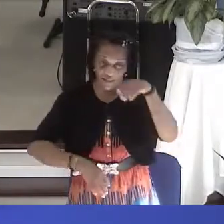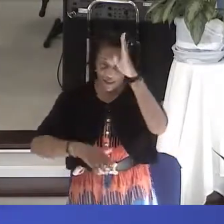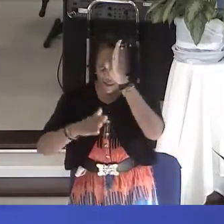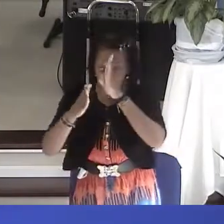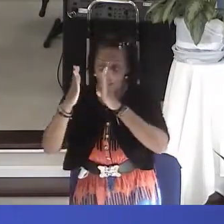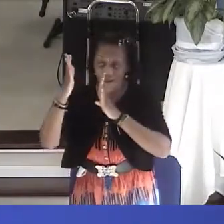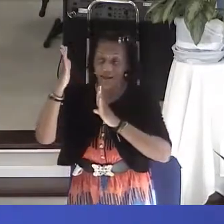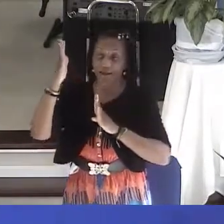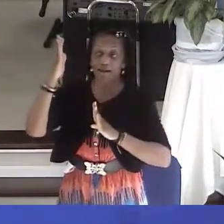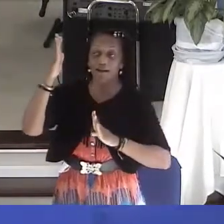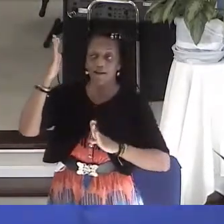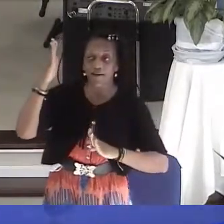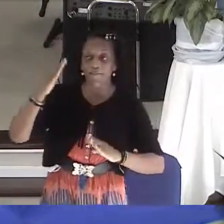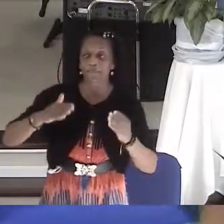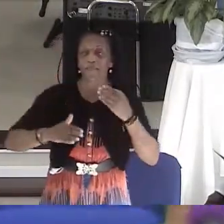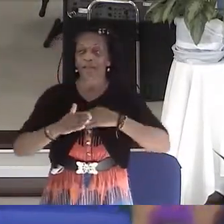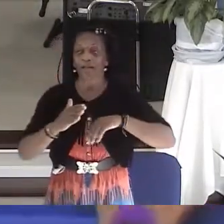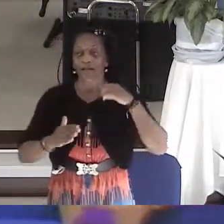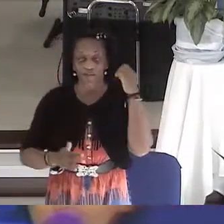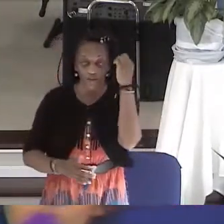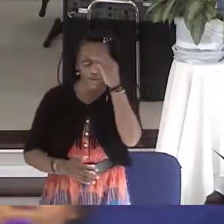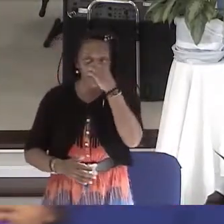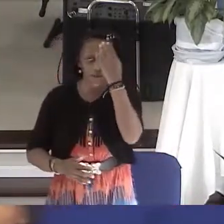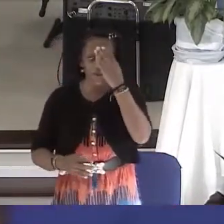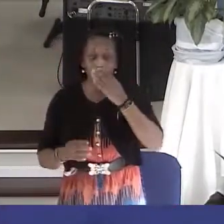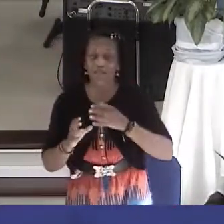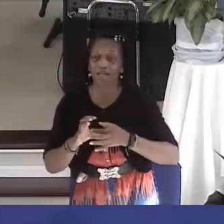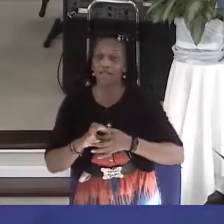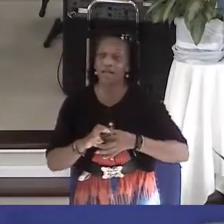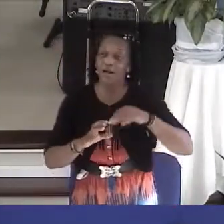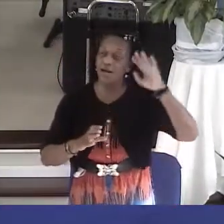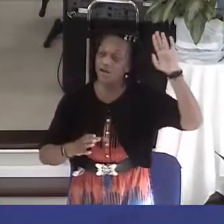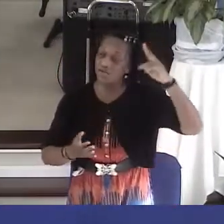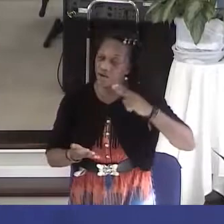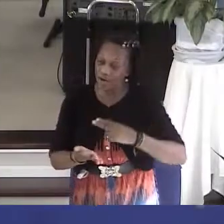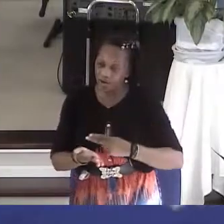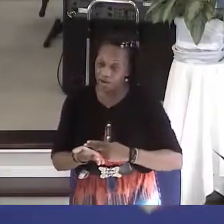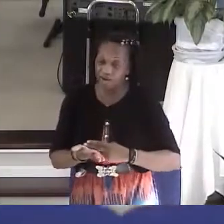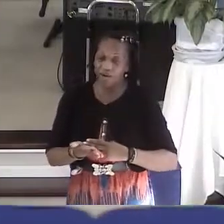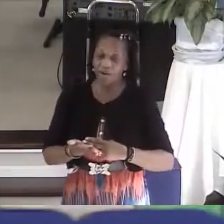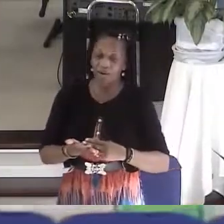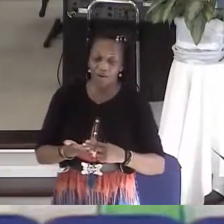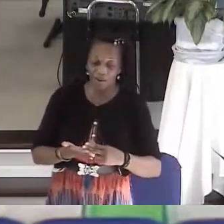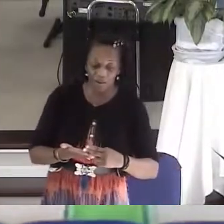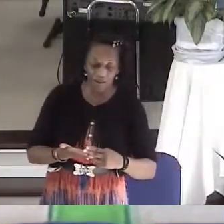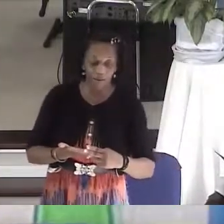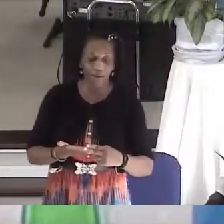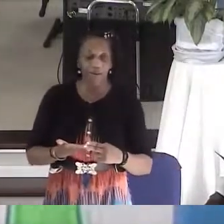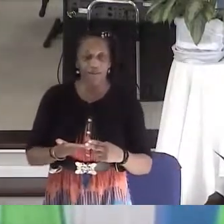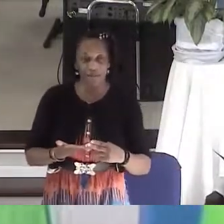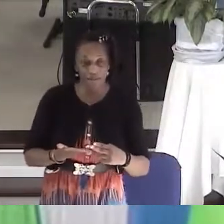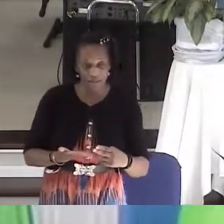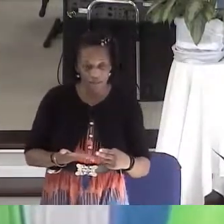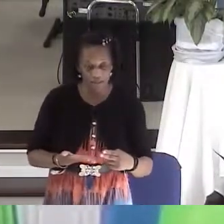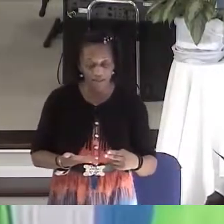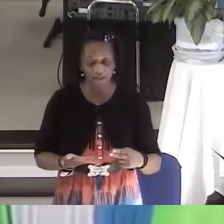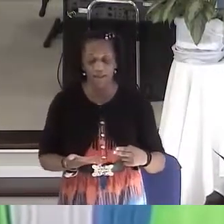Almighty God, in the beauty of your